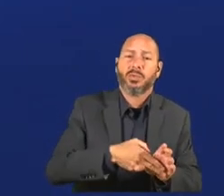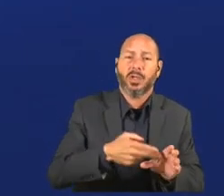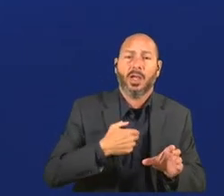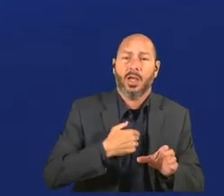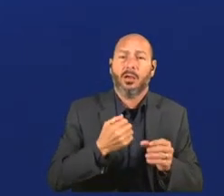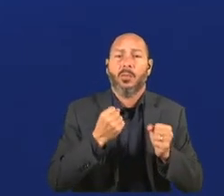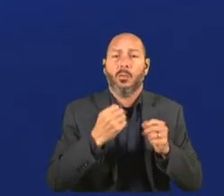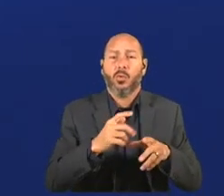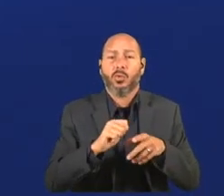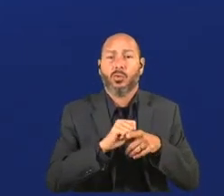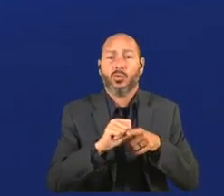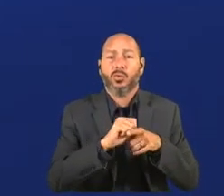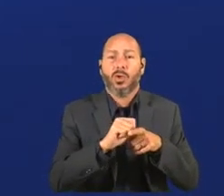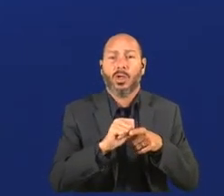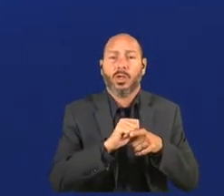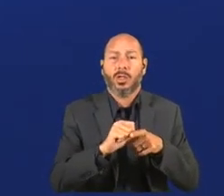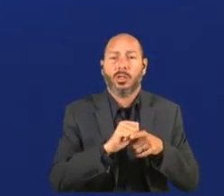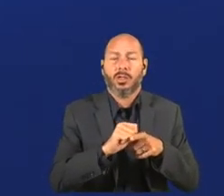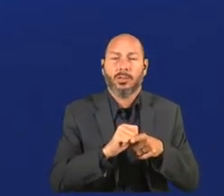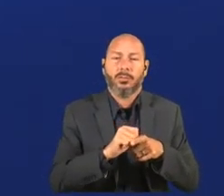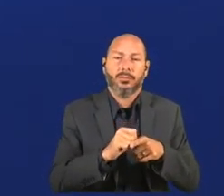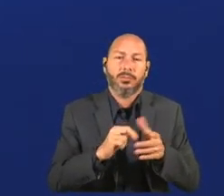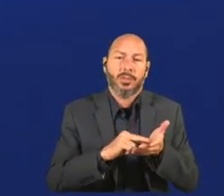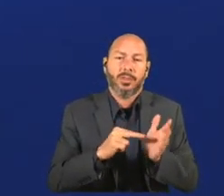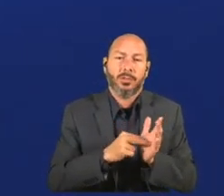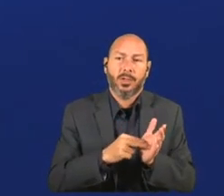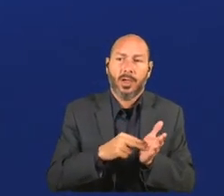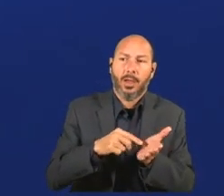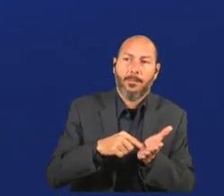increases the costs of practice.